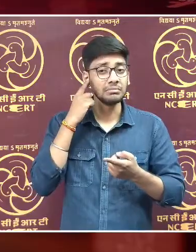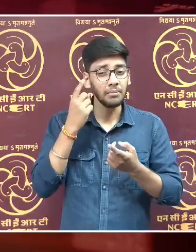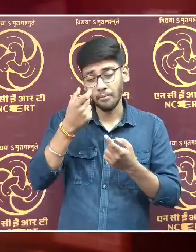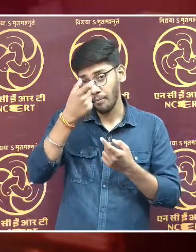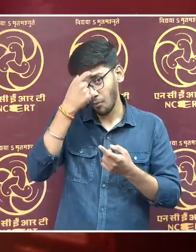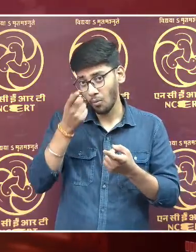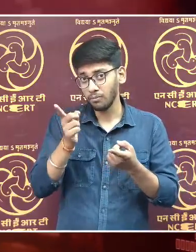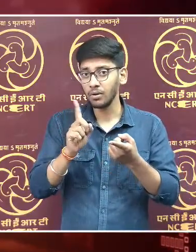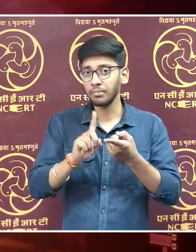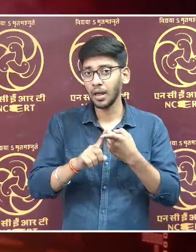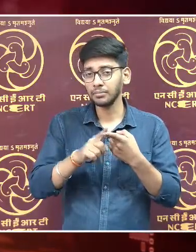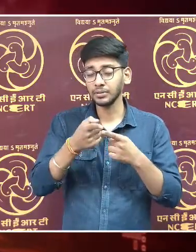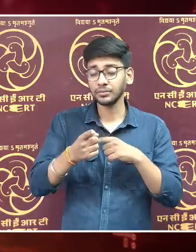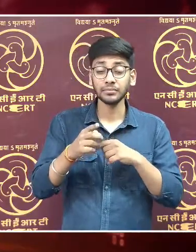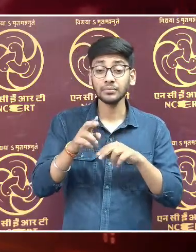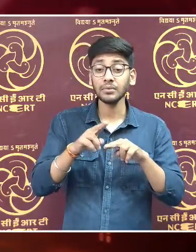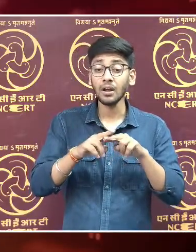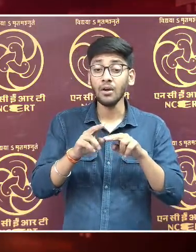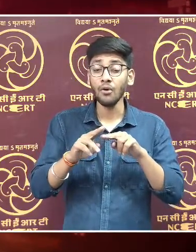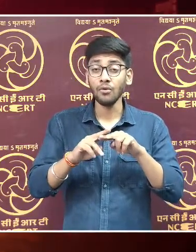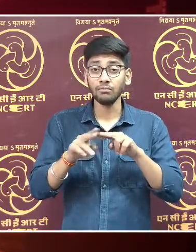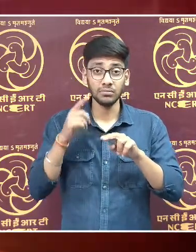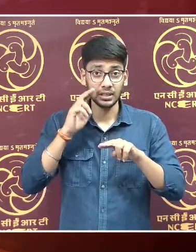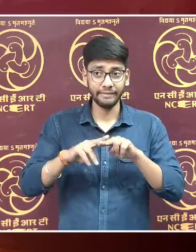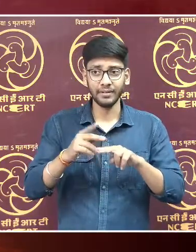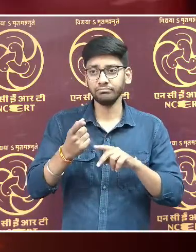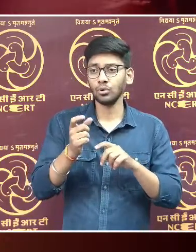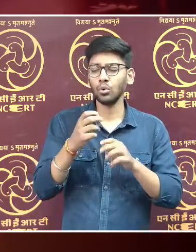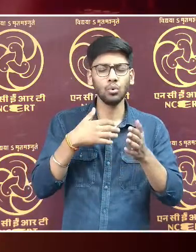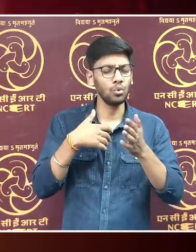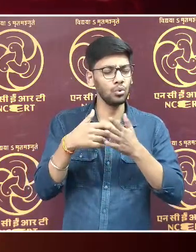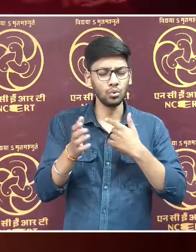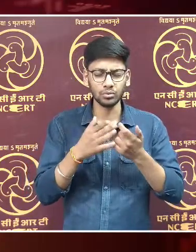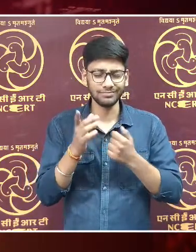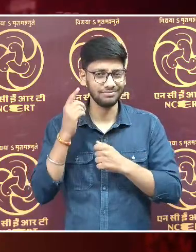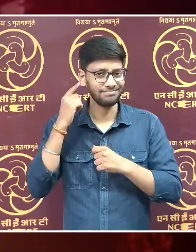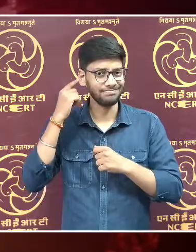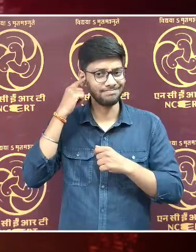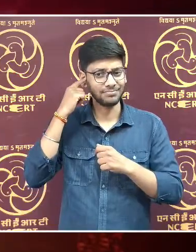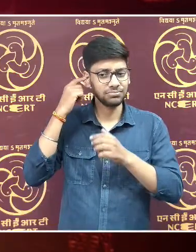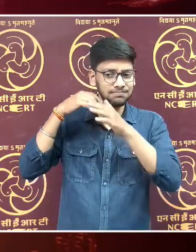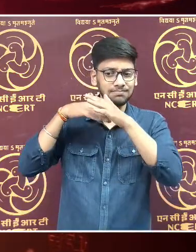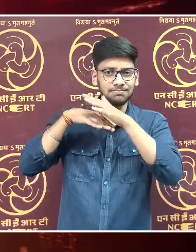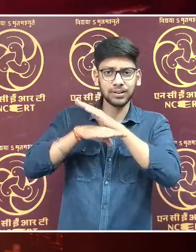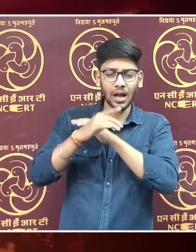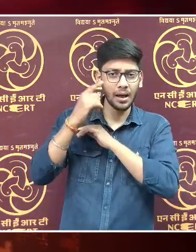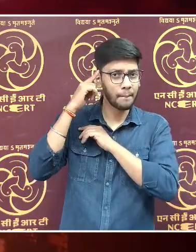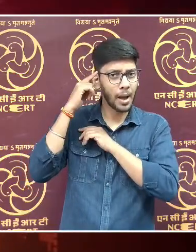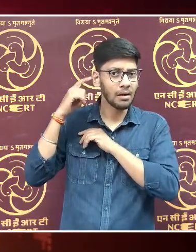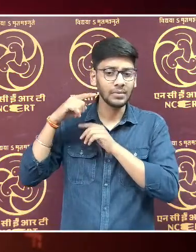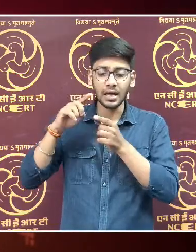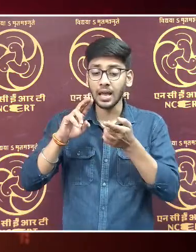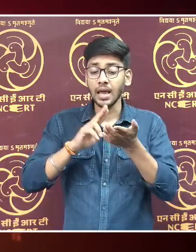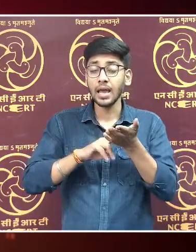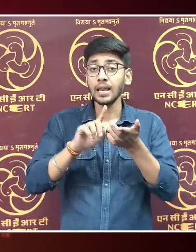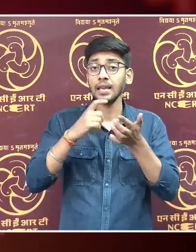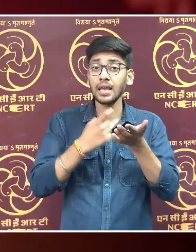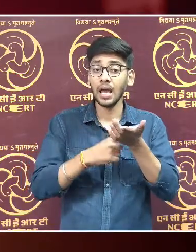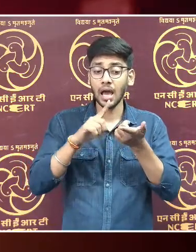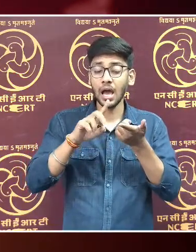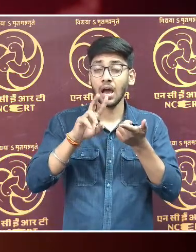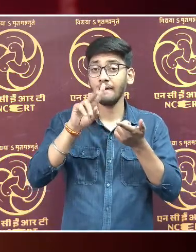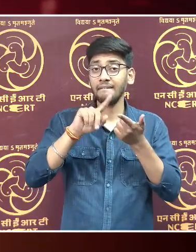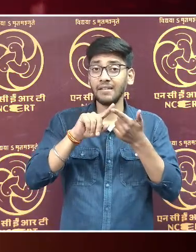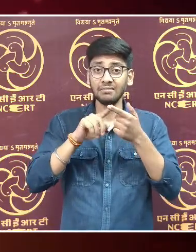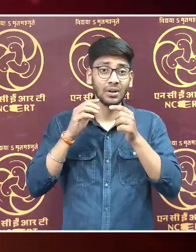able to understand the meaning of it, because it's not passing the stimuli to the brain. It's not able to pass on, and